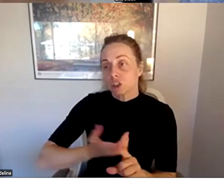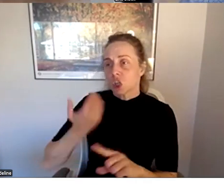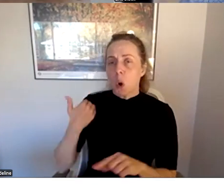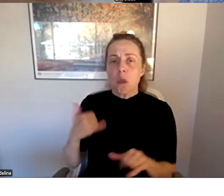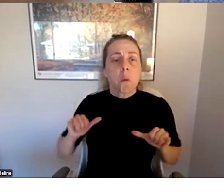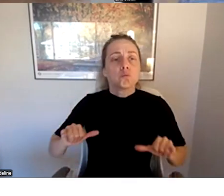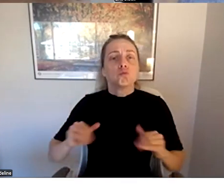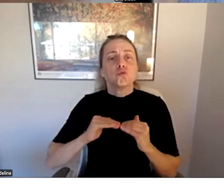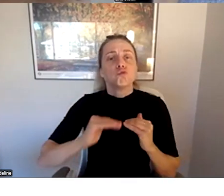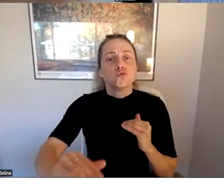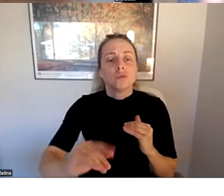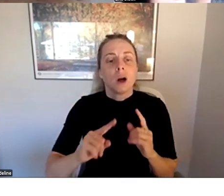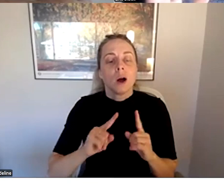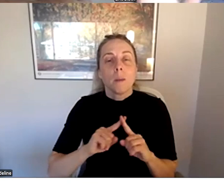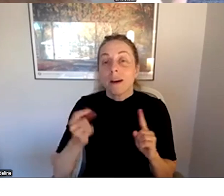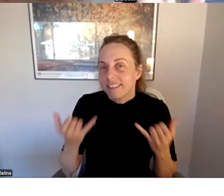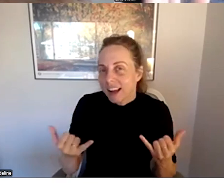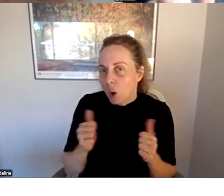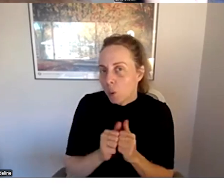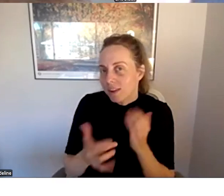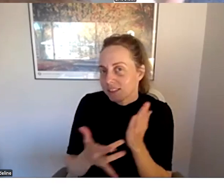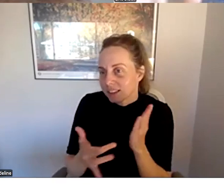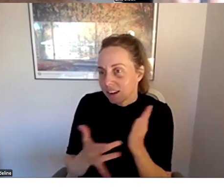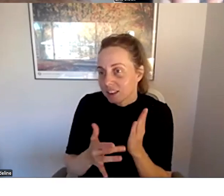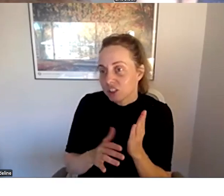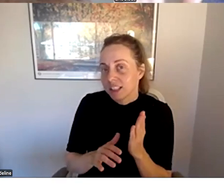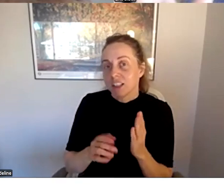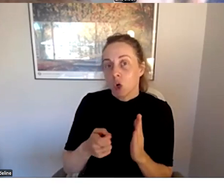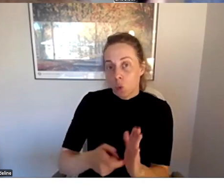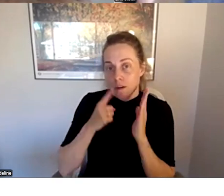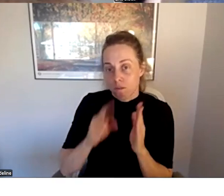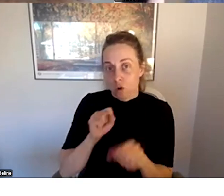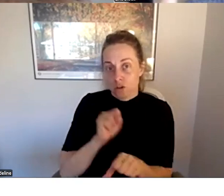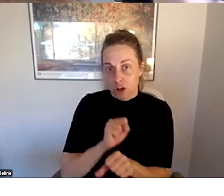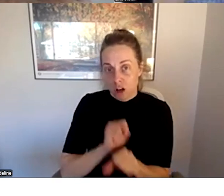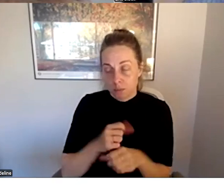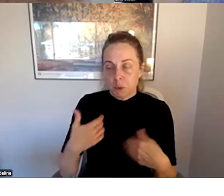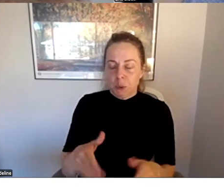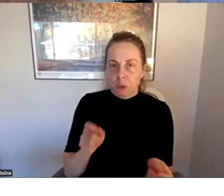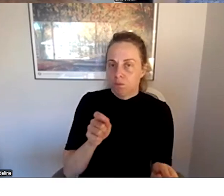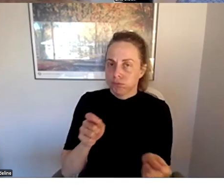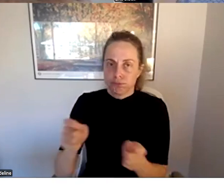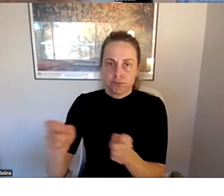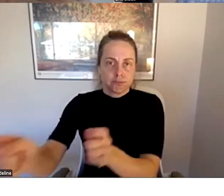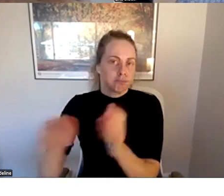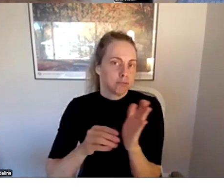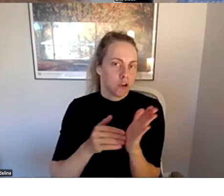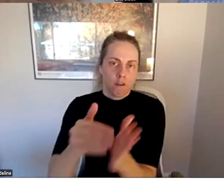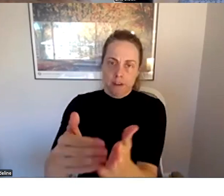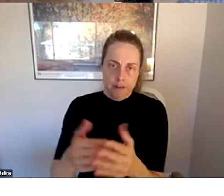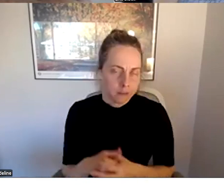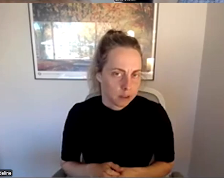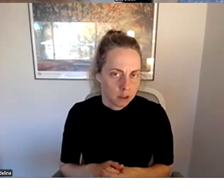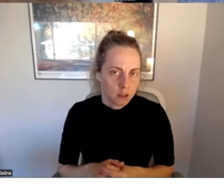of technology, what's required of a job is constantly in flux as it fits into organization or what actually has to